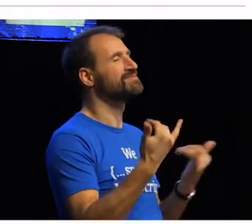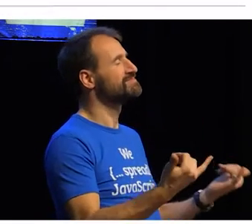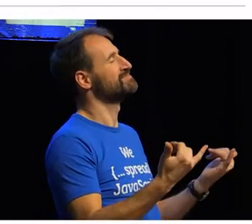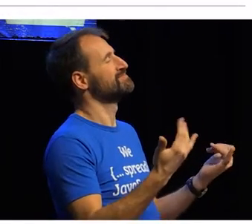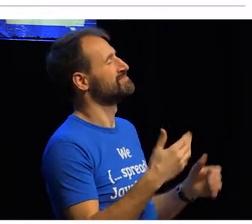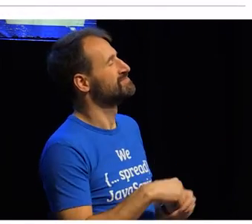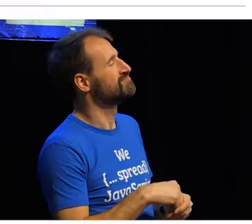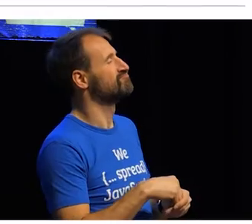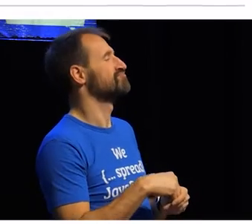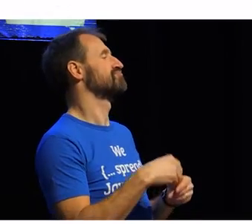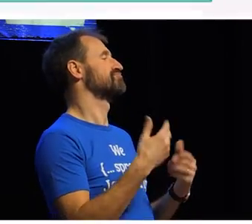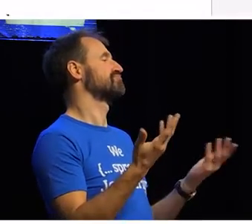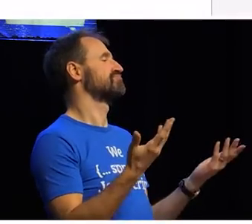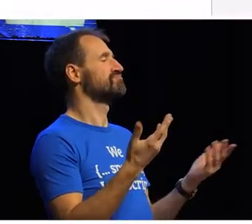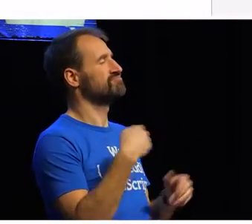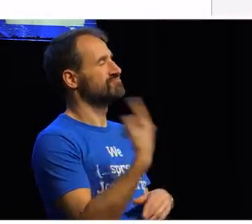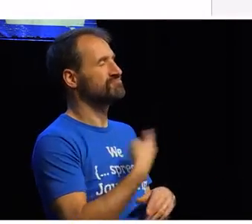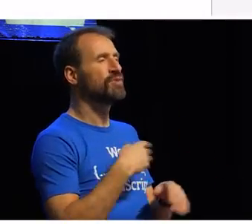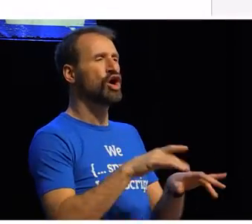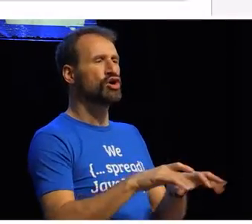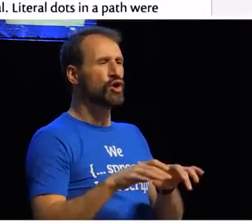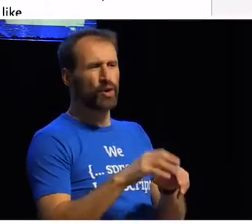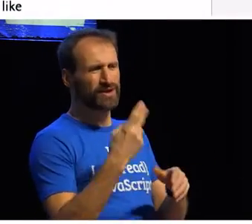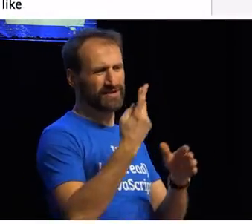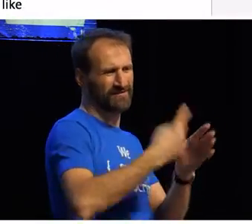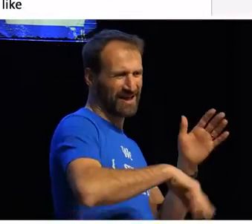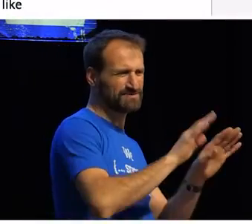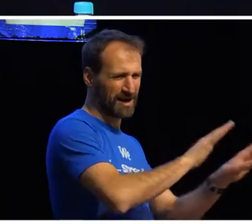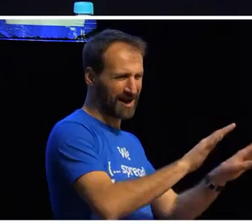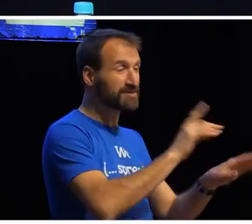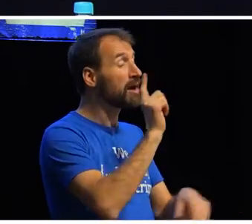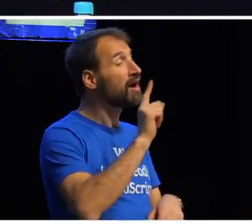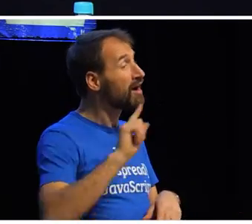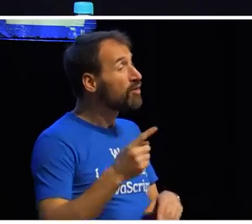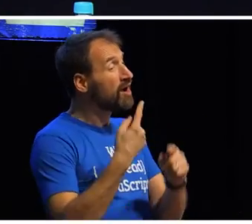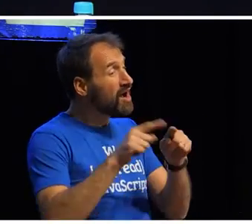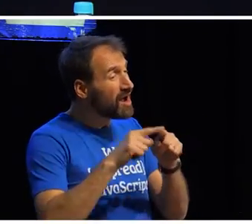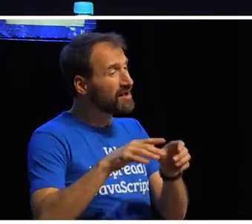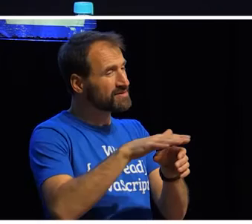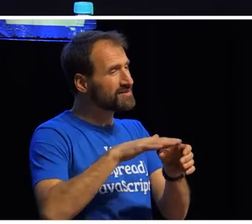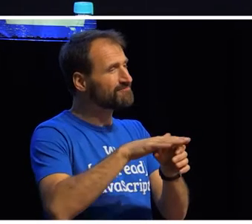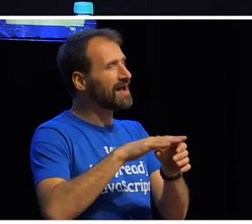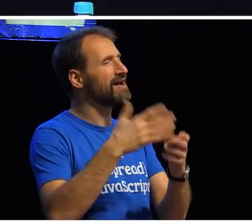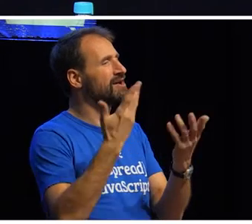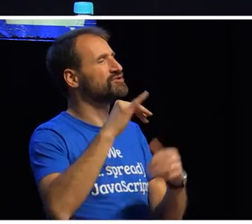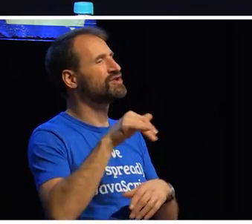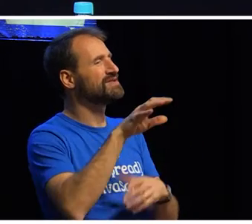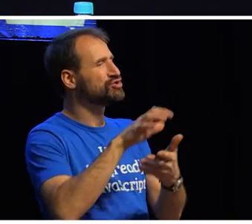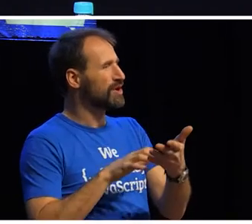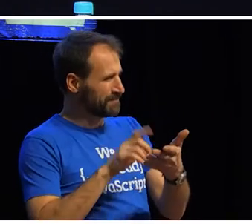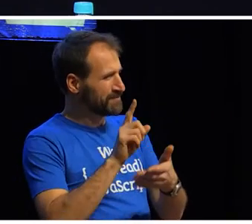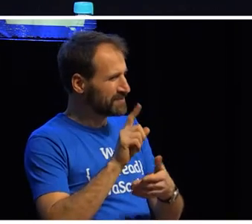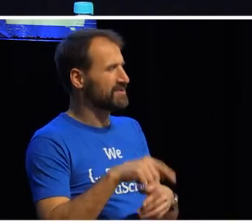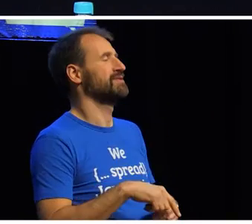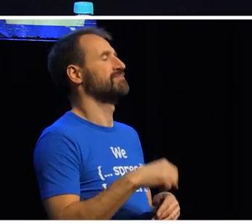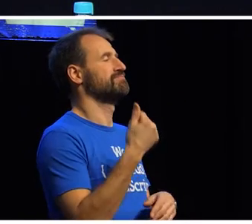about encoding former abilities but there are other properties of all the JavaScript one of JavaScript's kind